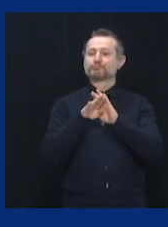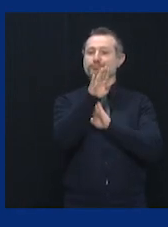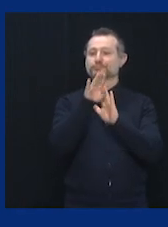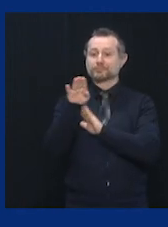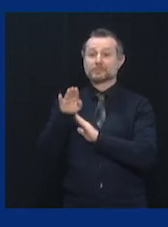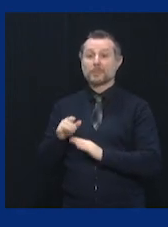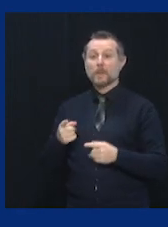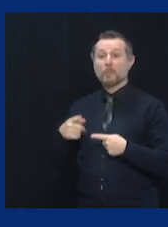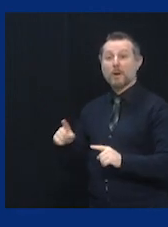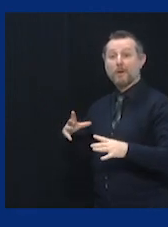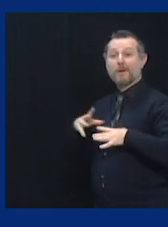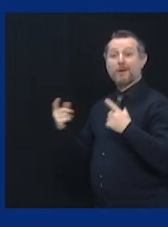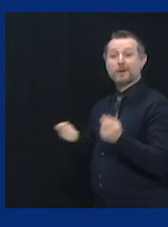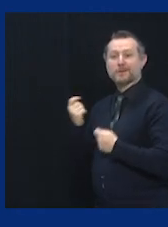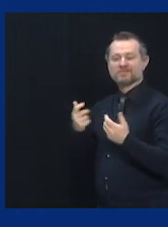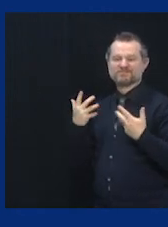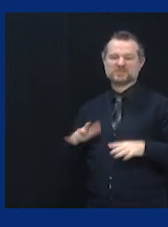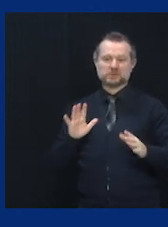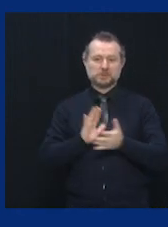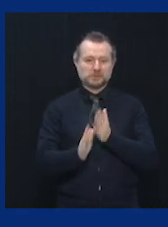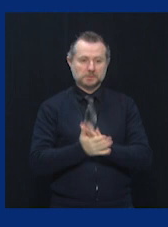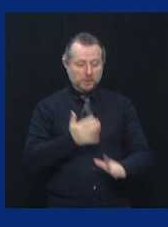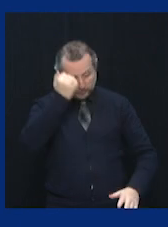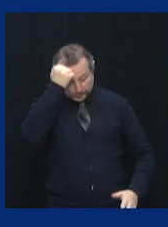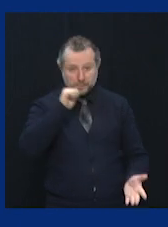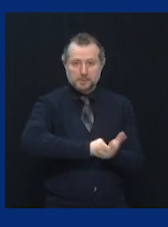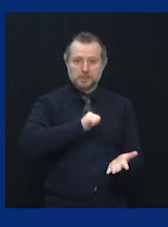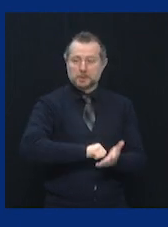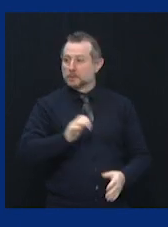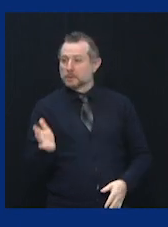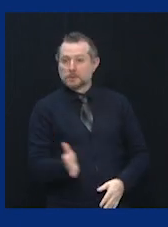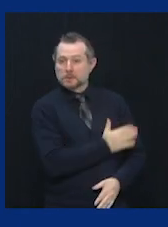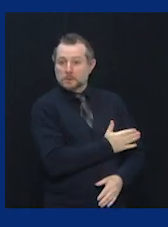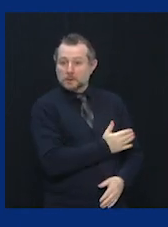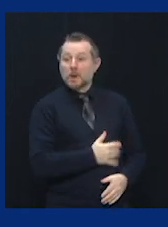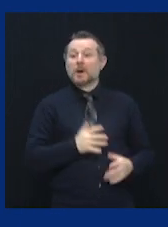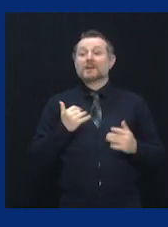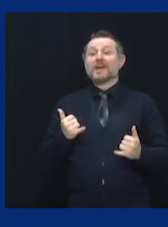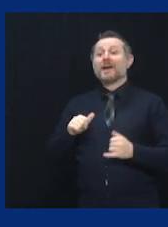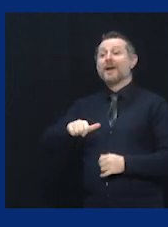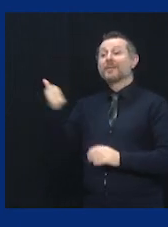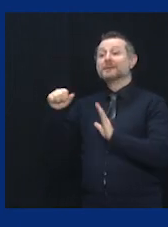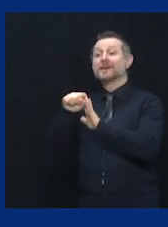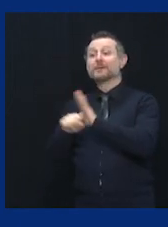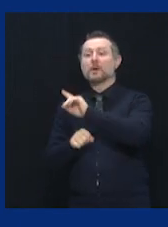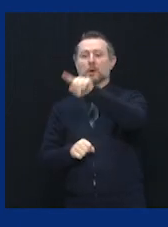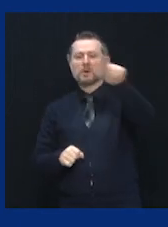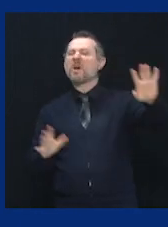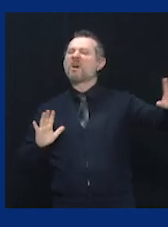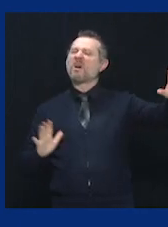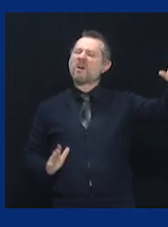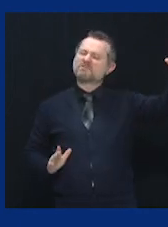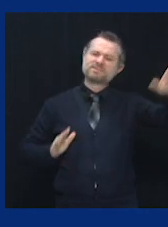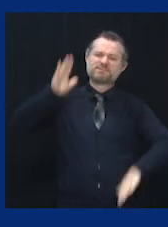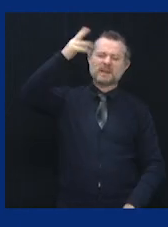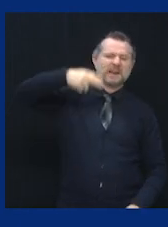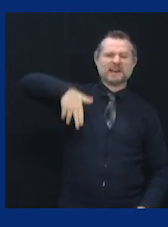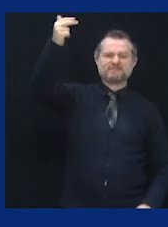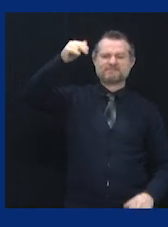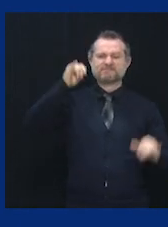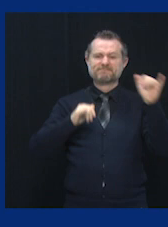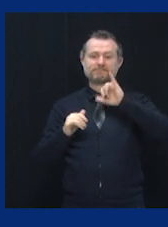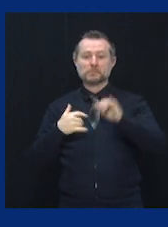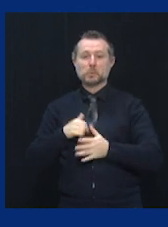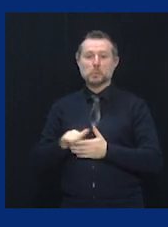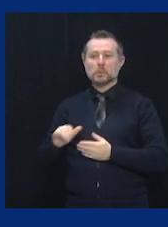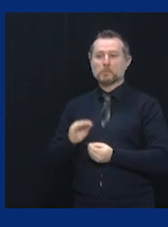way, other states had a much higher rate of infection during the holiday period. I